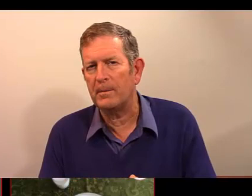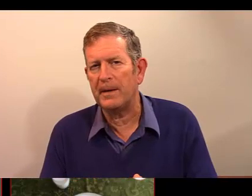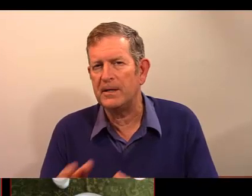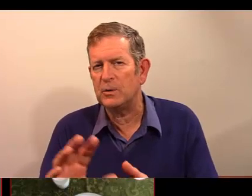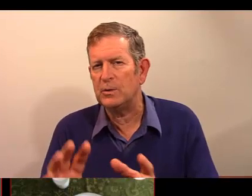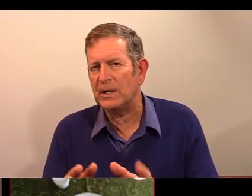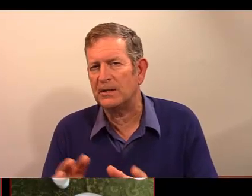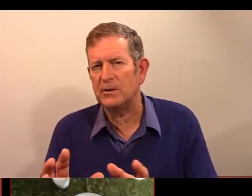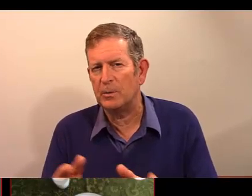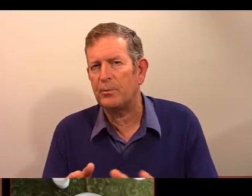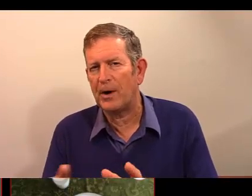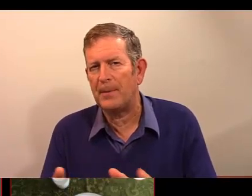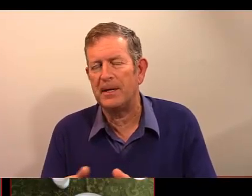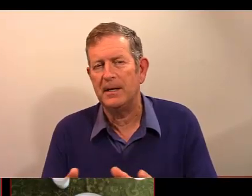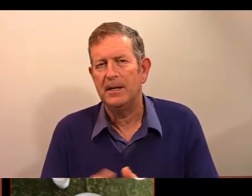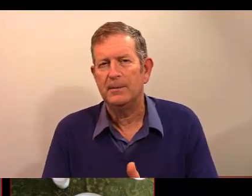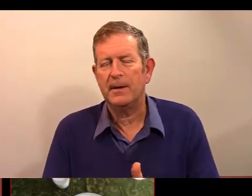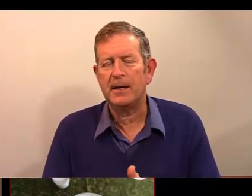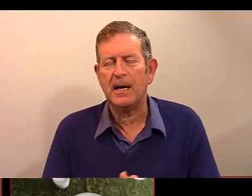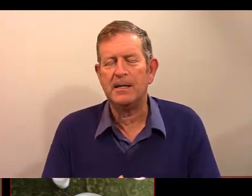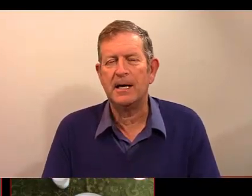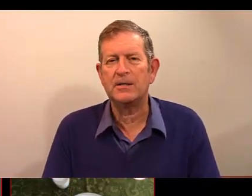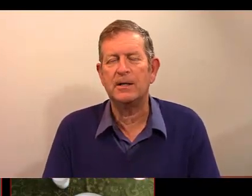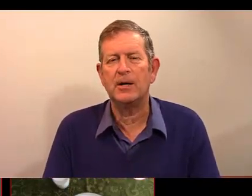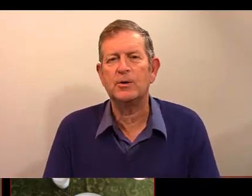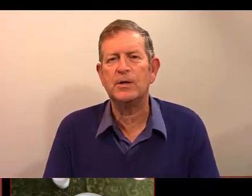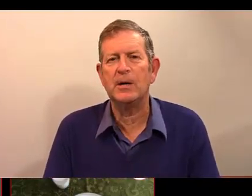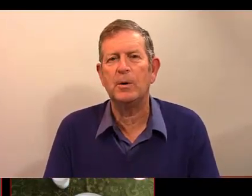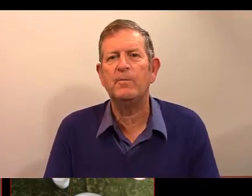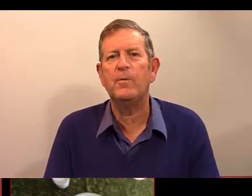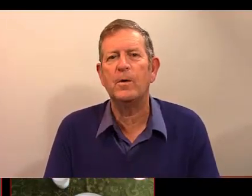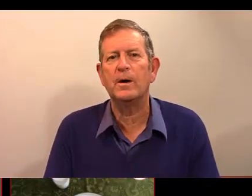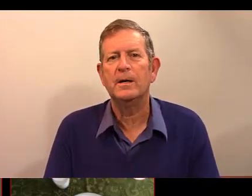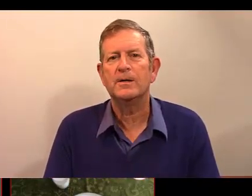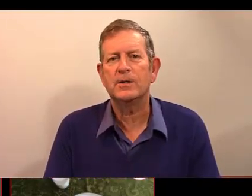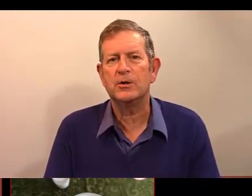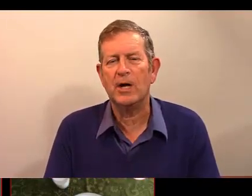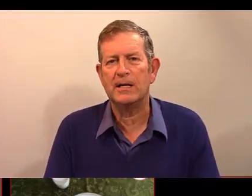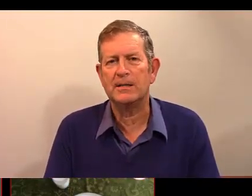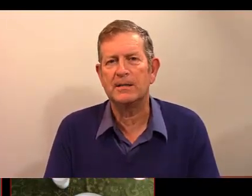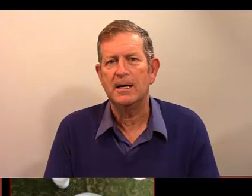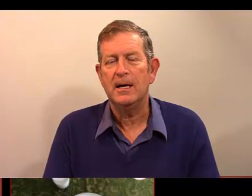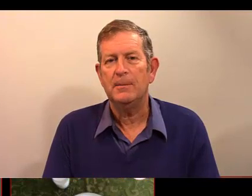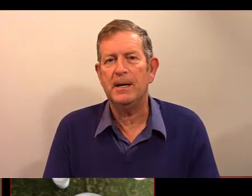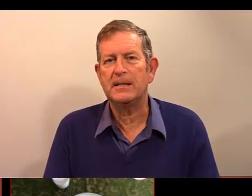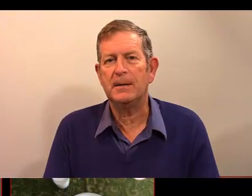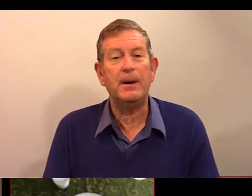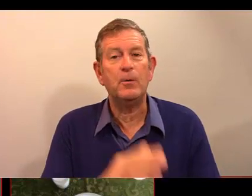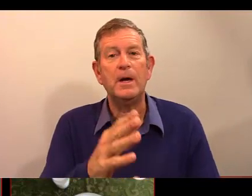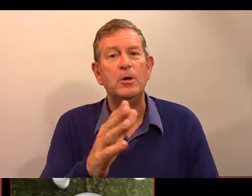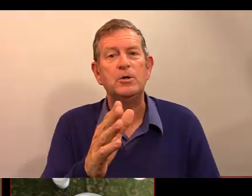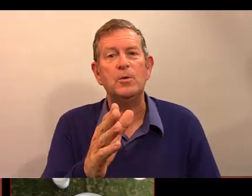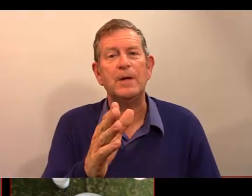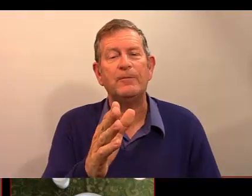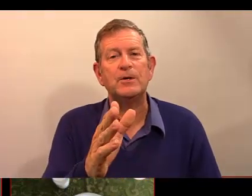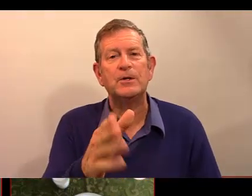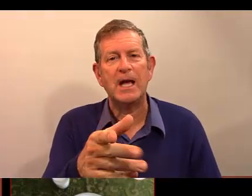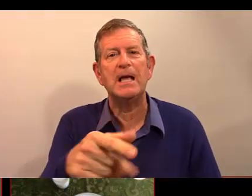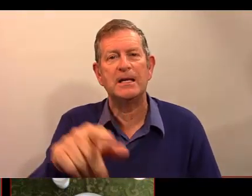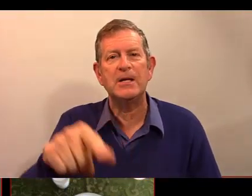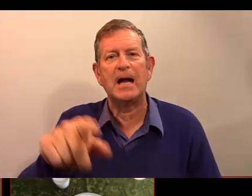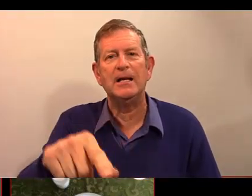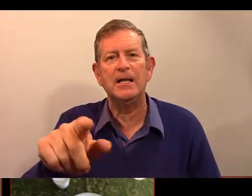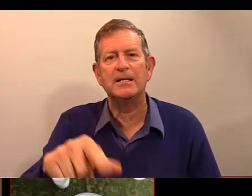word for, by these 2 sentences, you probably, by the context, can understand what for suggests. But by the way, you don't